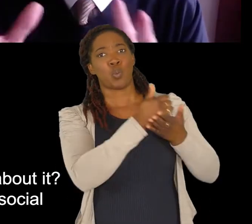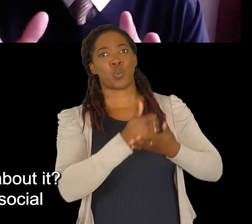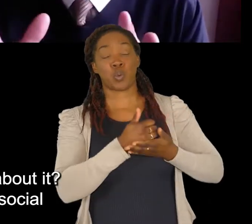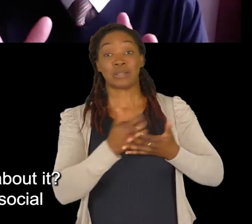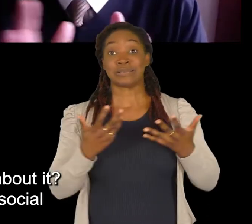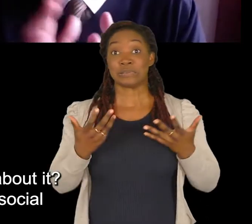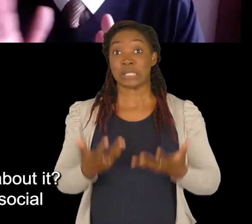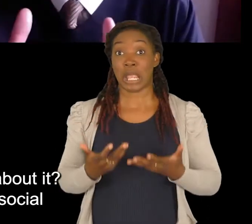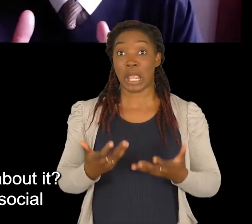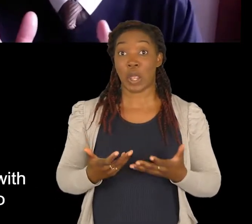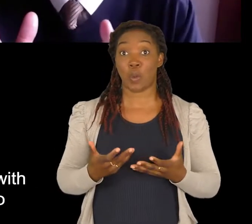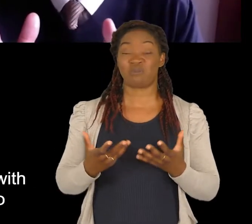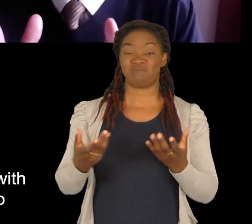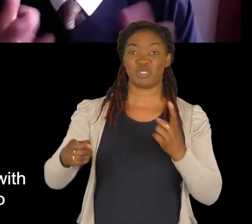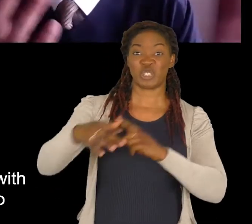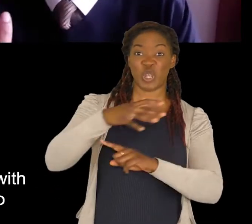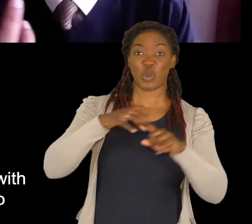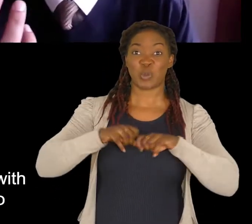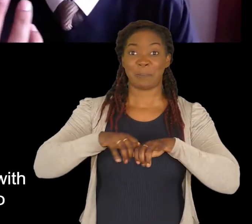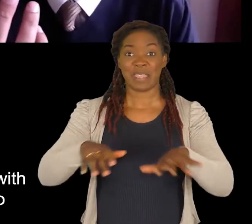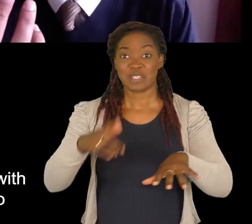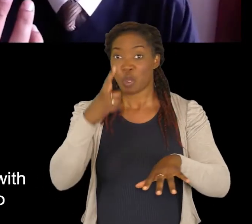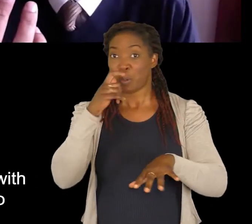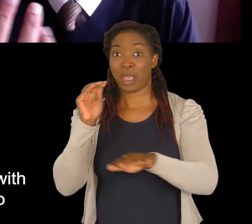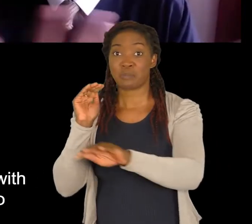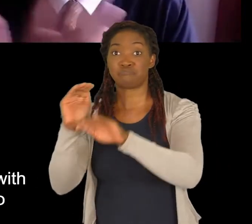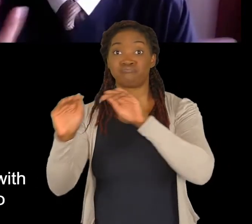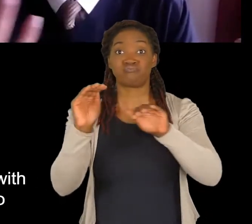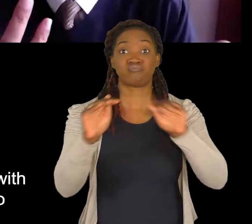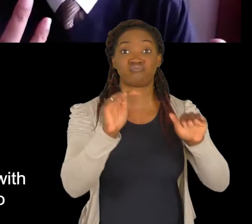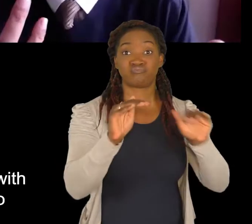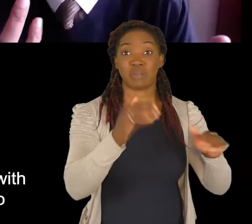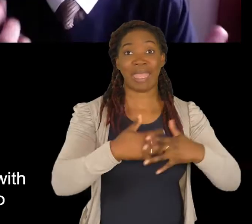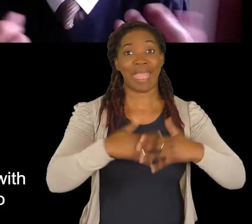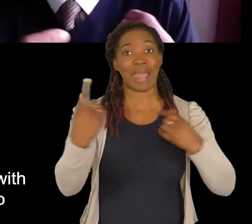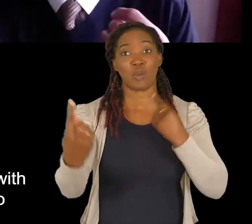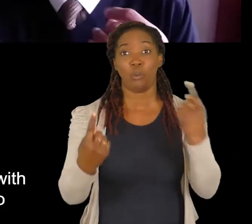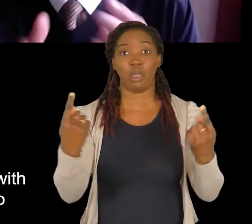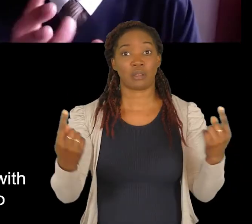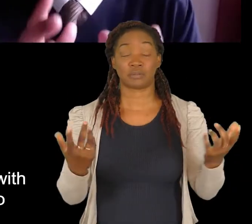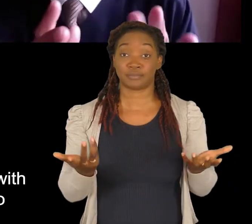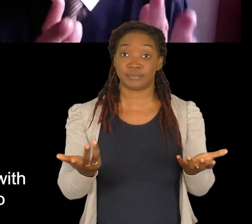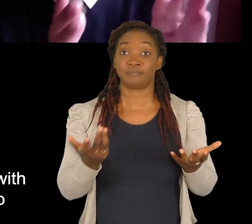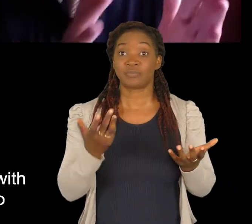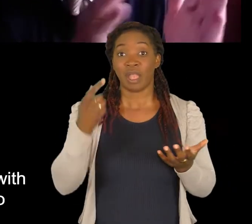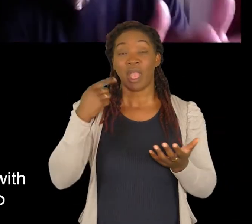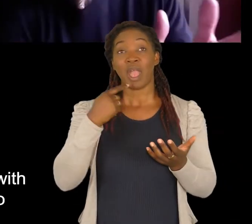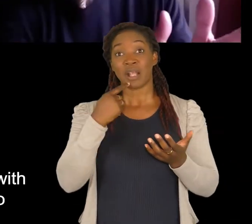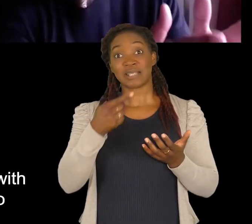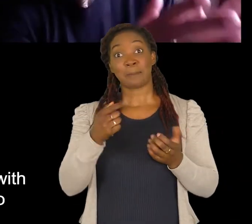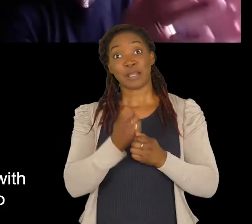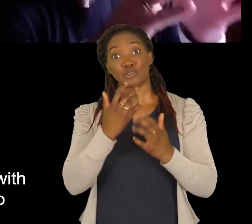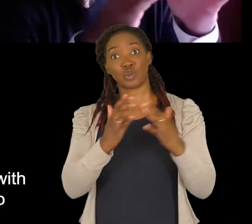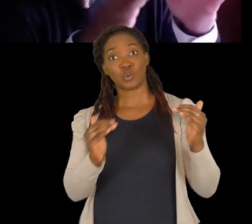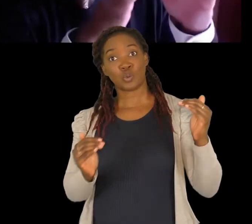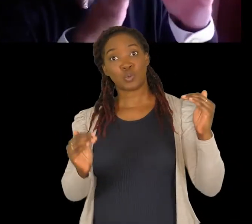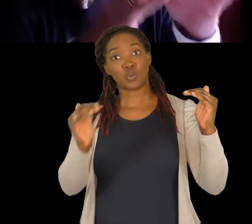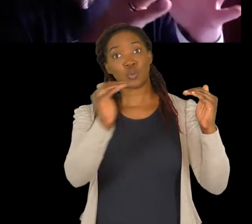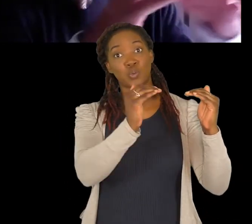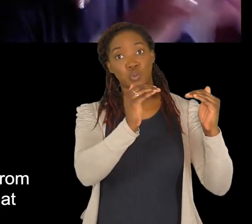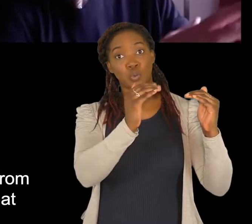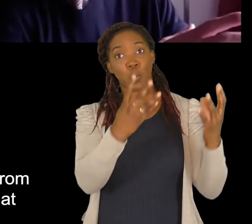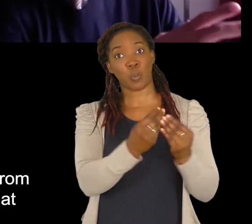way, nowadays with social media, you can reach out to anybody. You can get in touch with anybody. So I would say align yourself